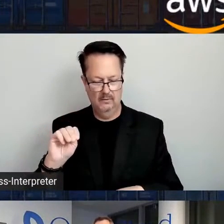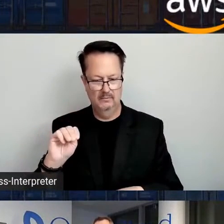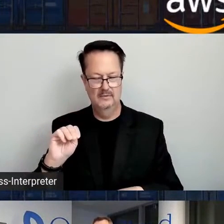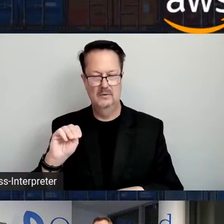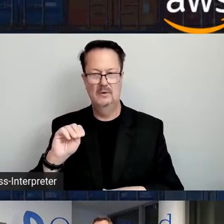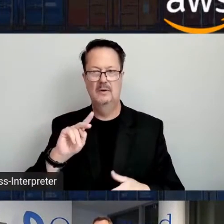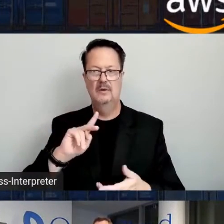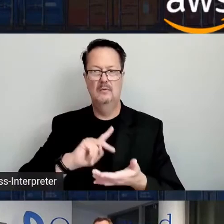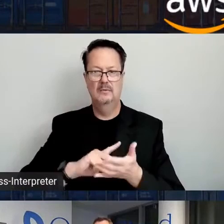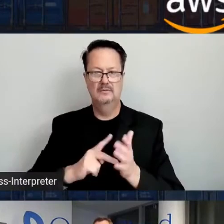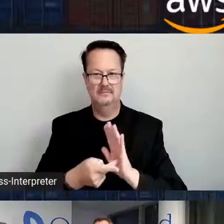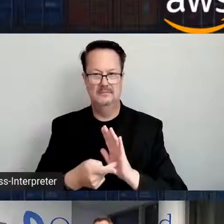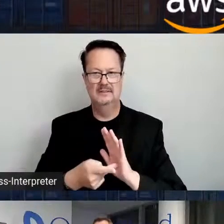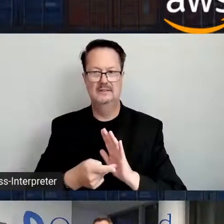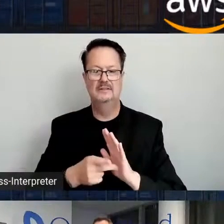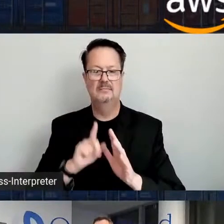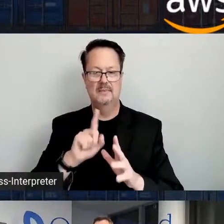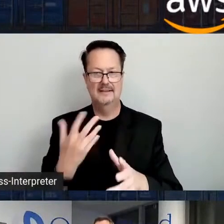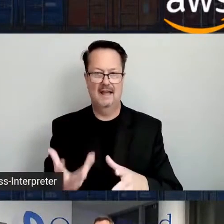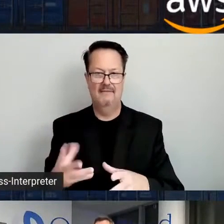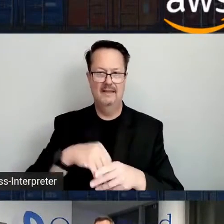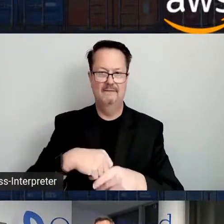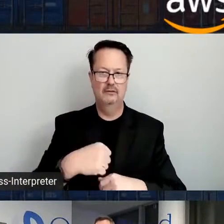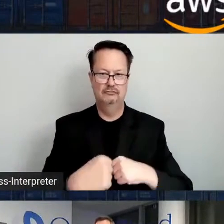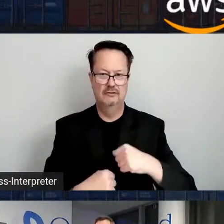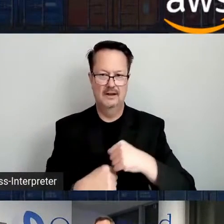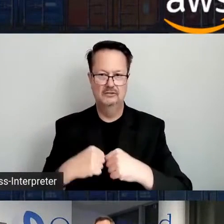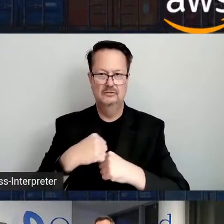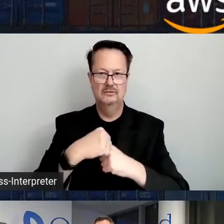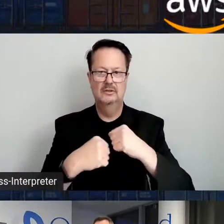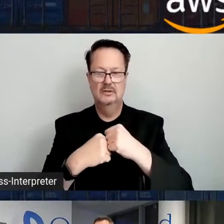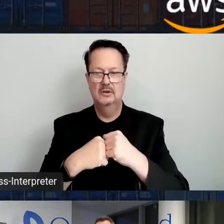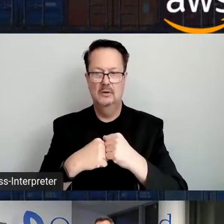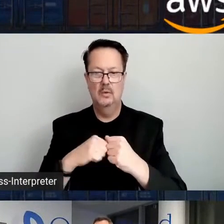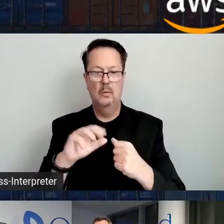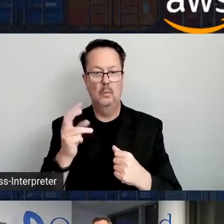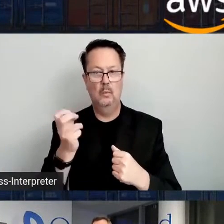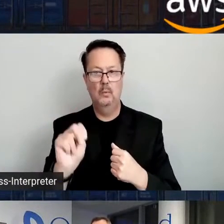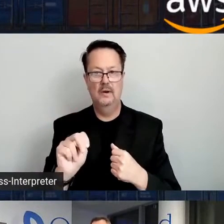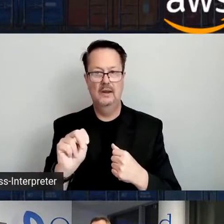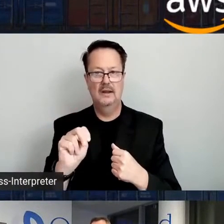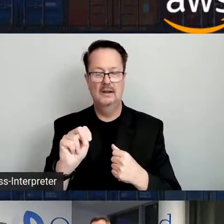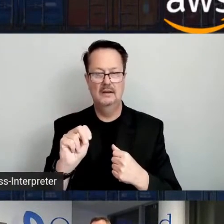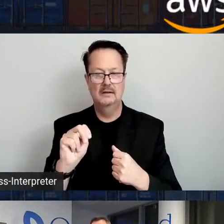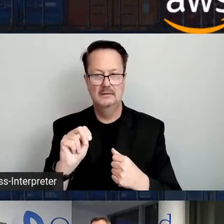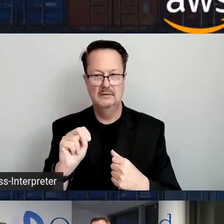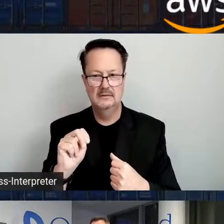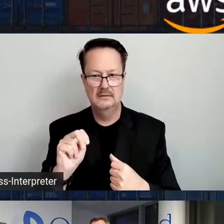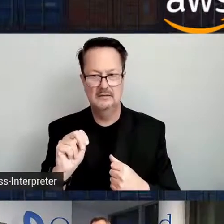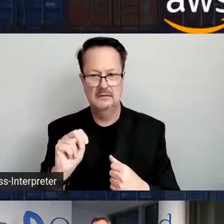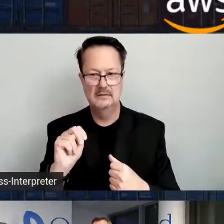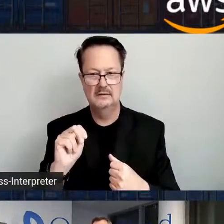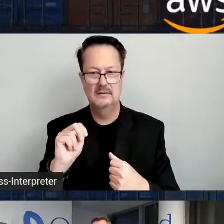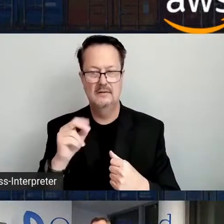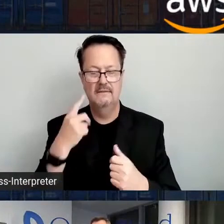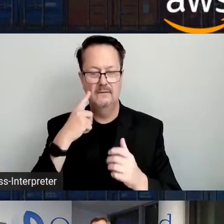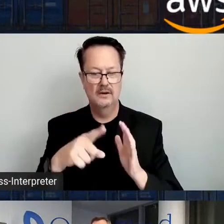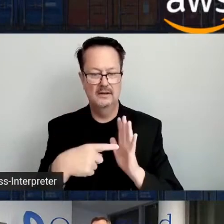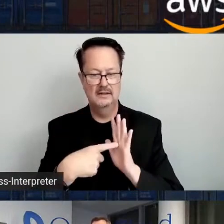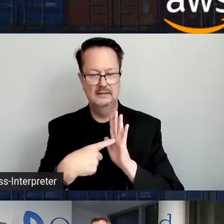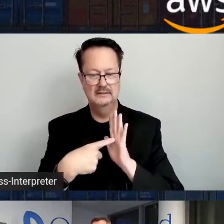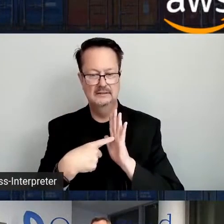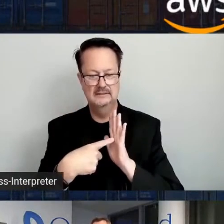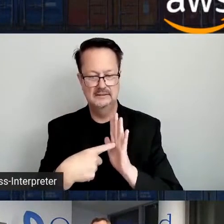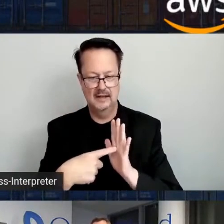Kubernetes infrastructure at the bottom to enable the use cases I was referring to before. Another example is